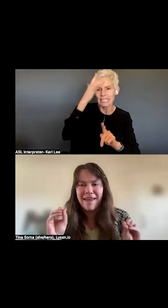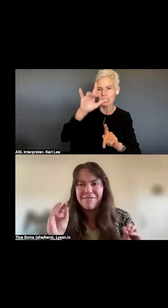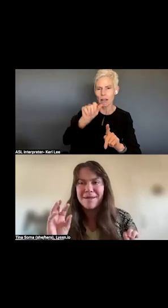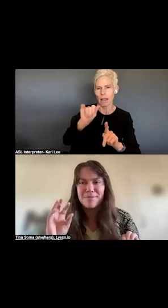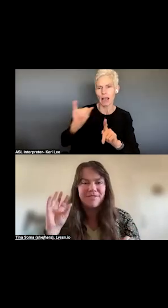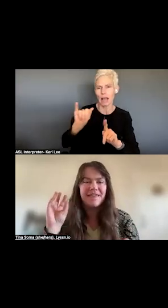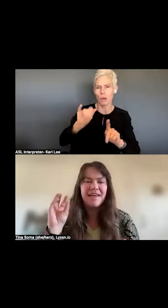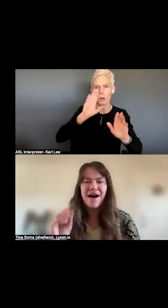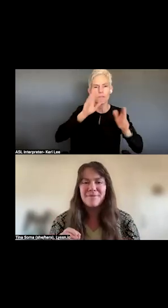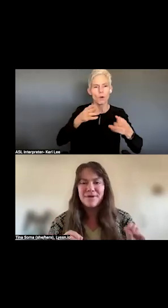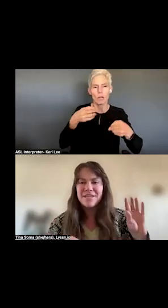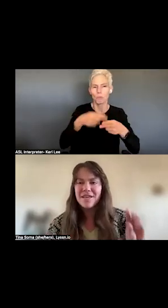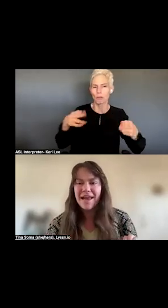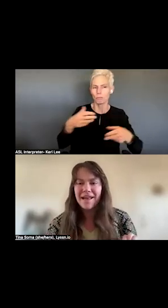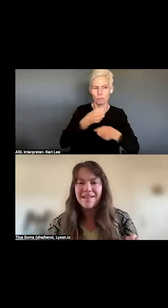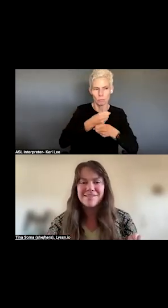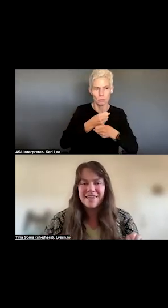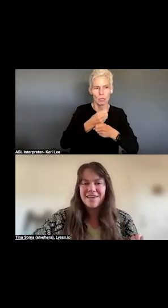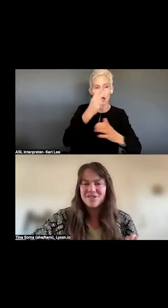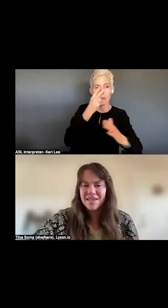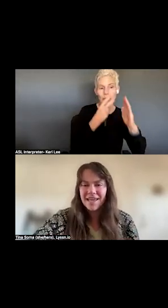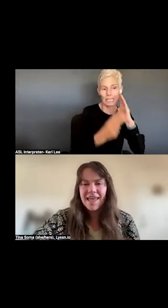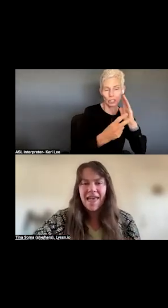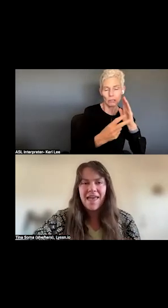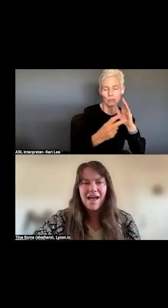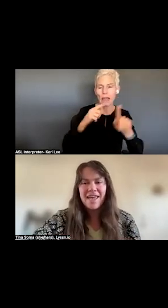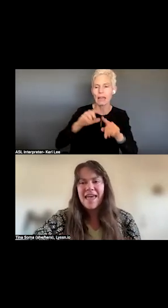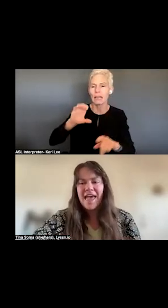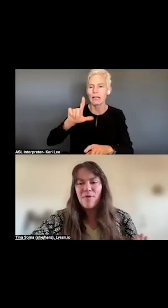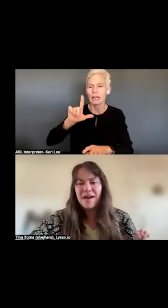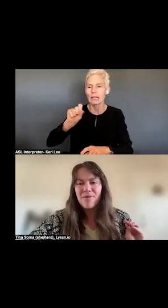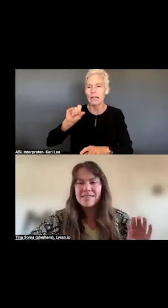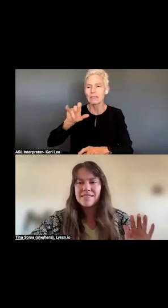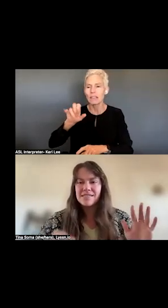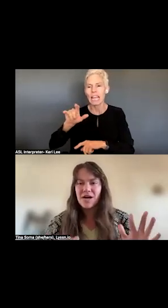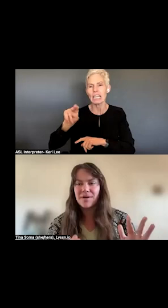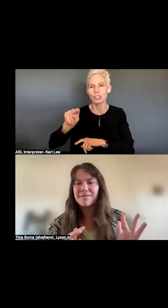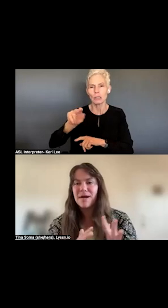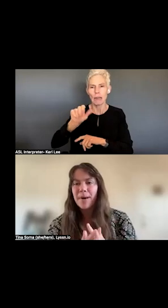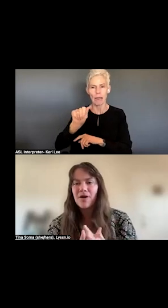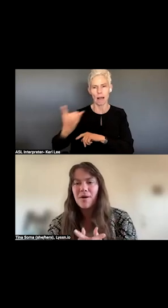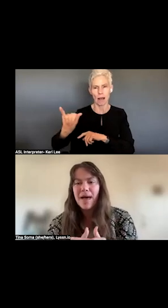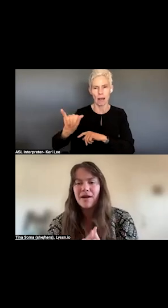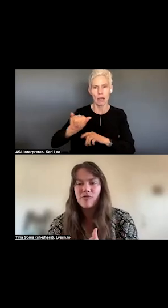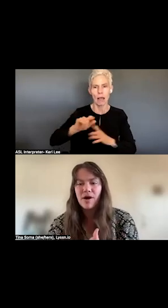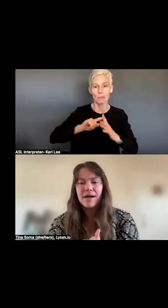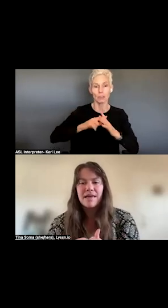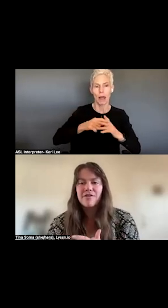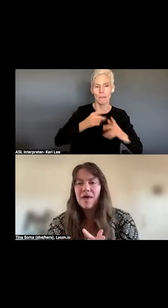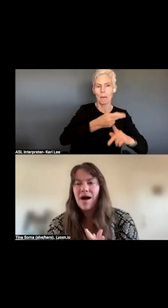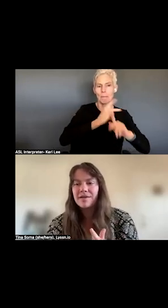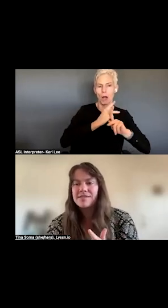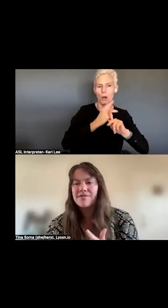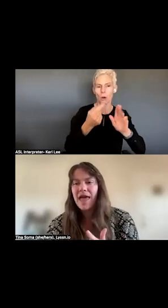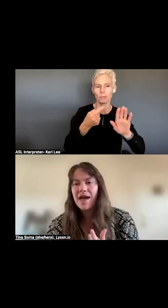in, again, very briefly on prediction and classification AI. And what I want us to start with, I'm going to borrow a metaphor